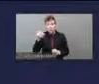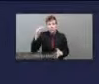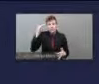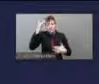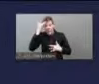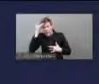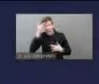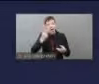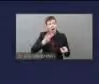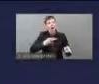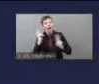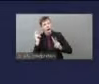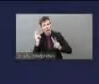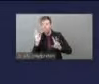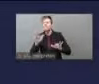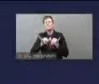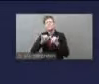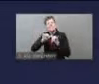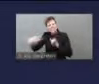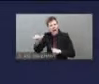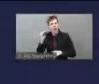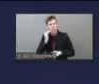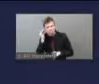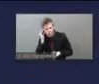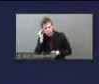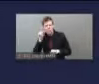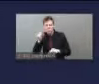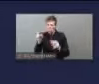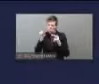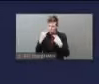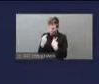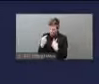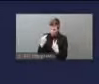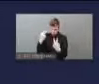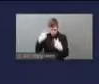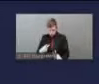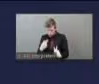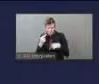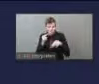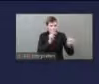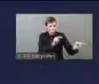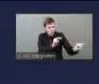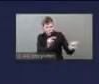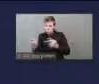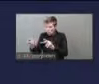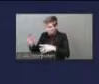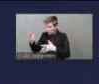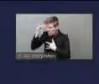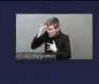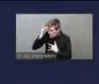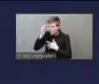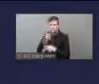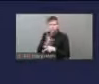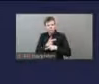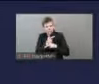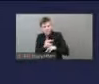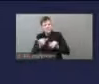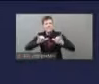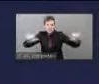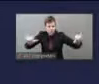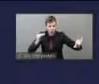about. And I think most New Mexicans have become pretty frequent flyers for making sure that